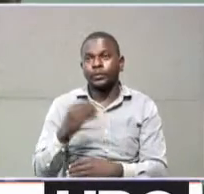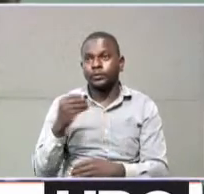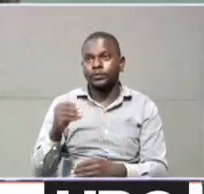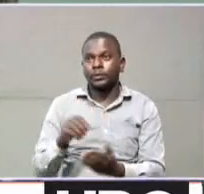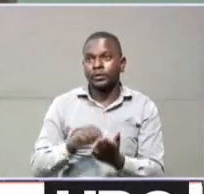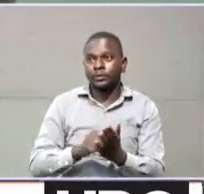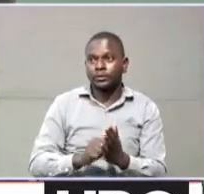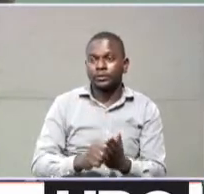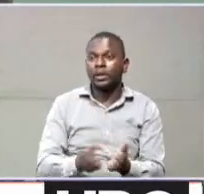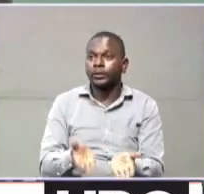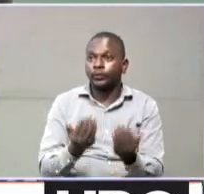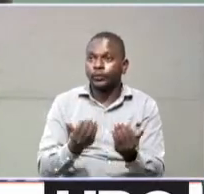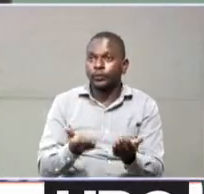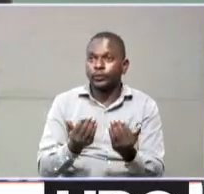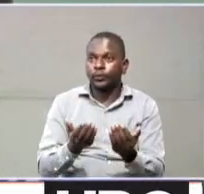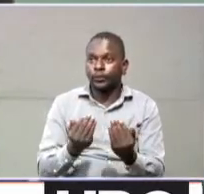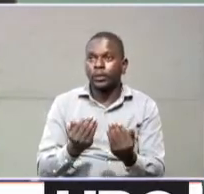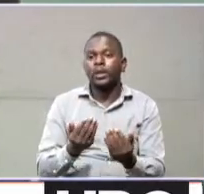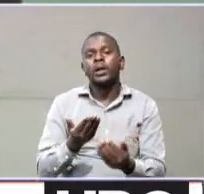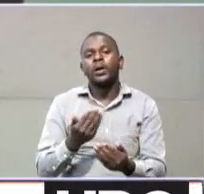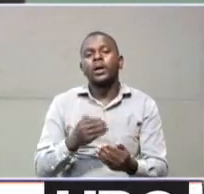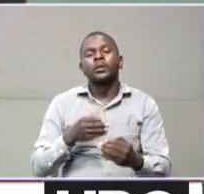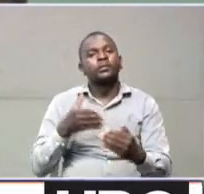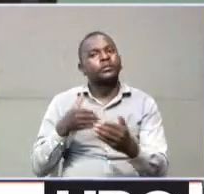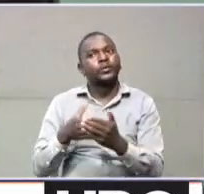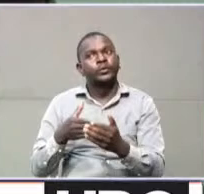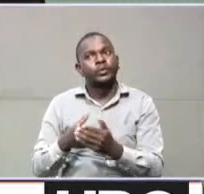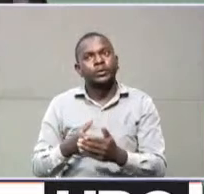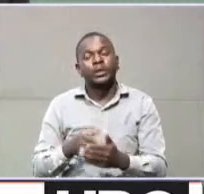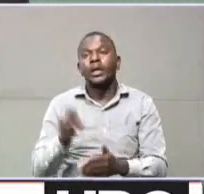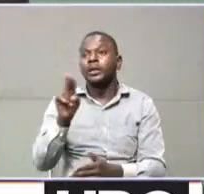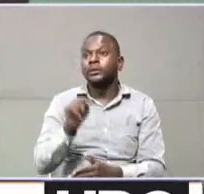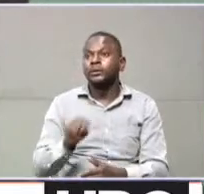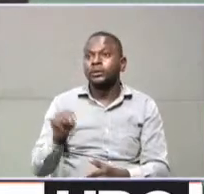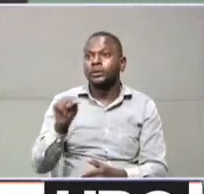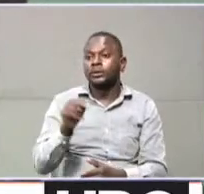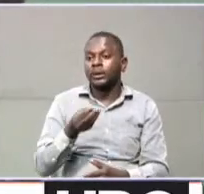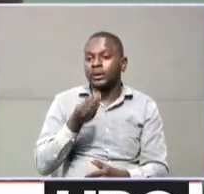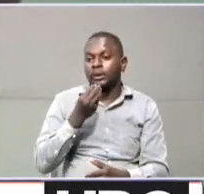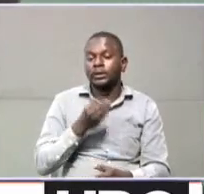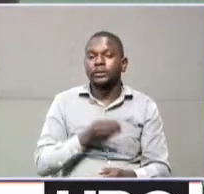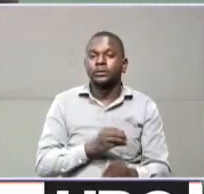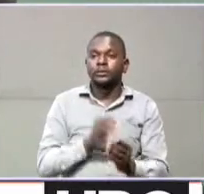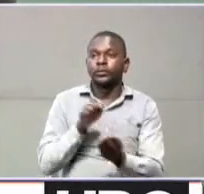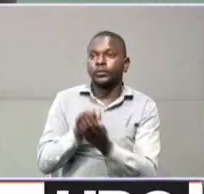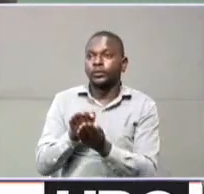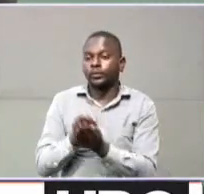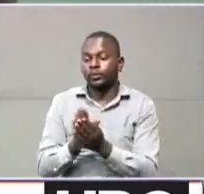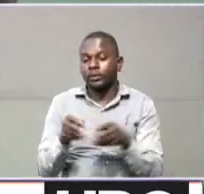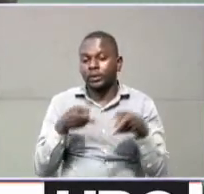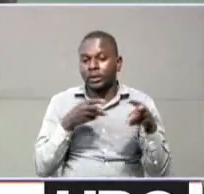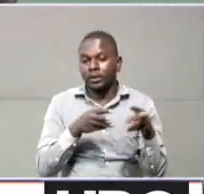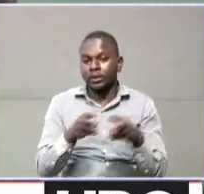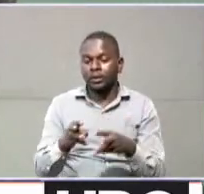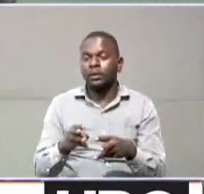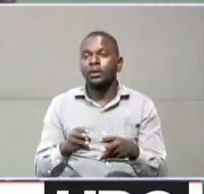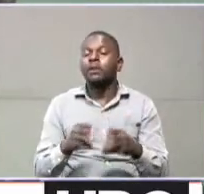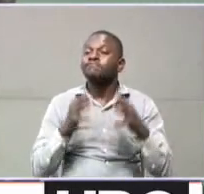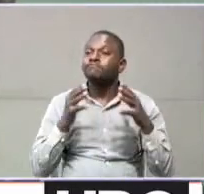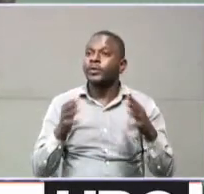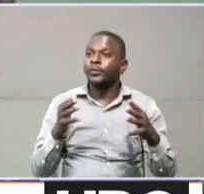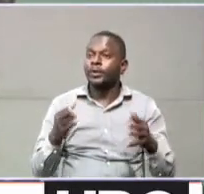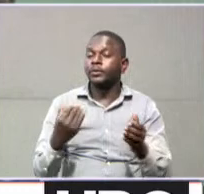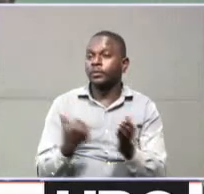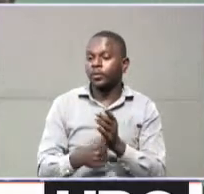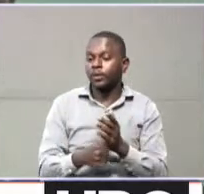cereals but we lack a national food storage system and that is our huge